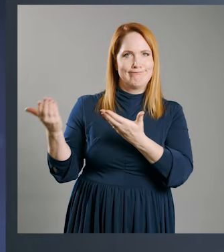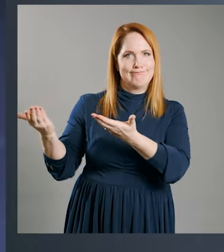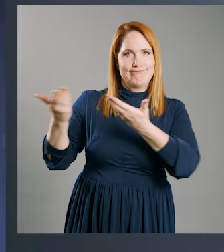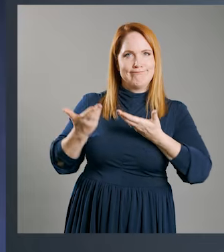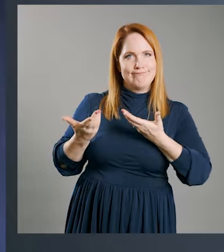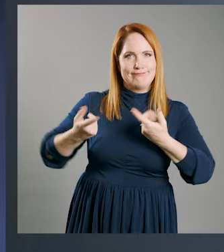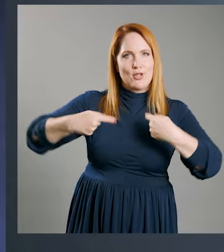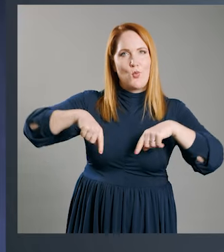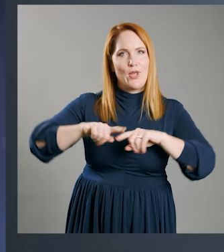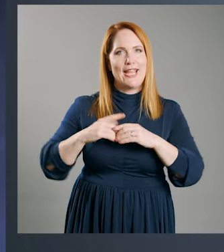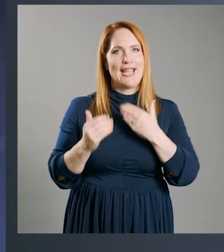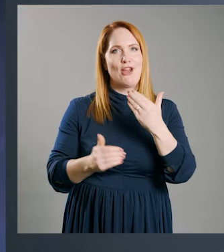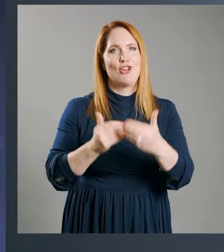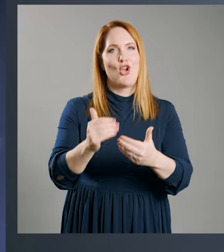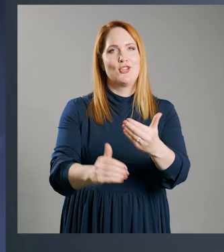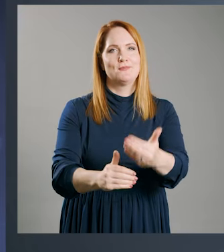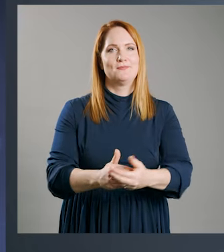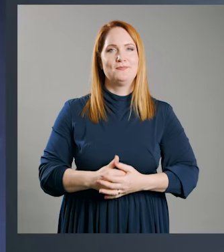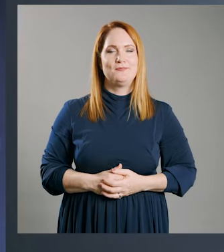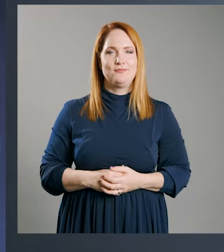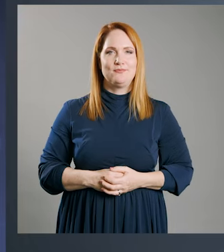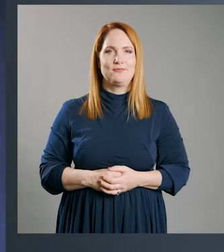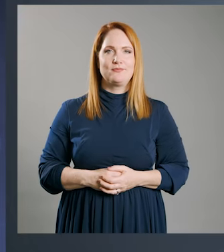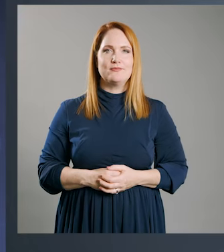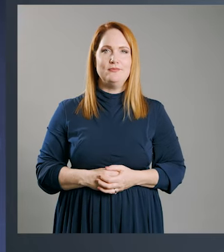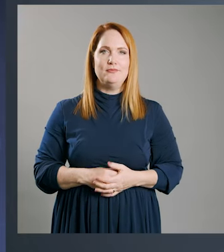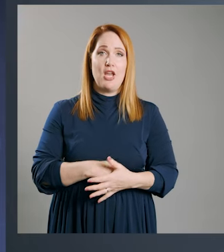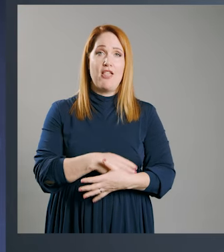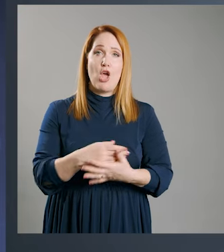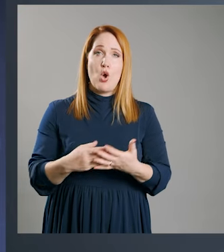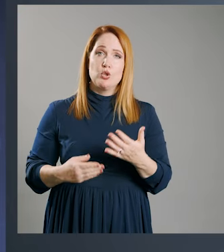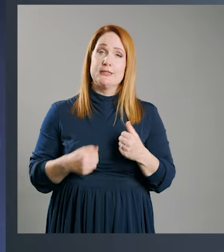came. And in all of those areas,